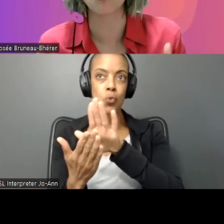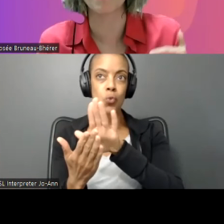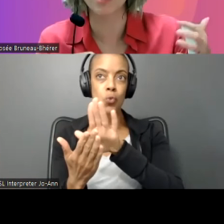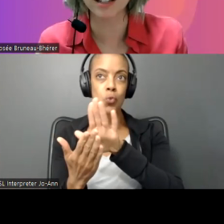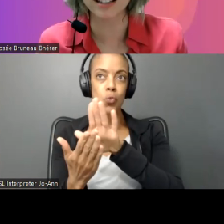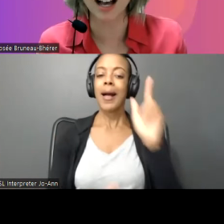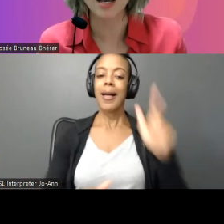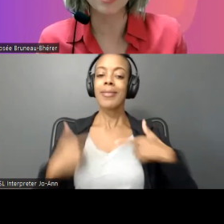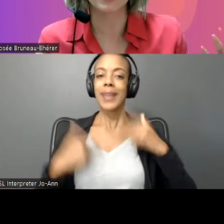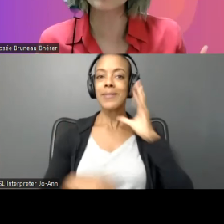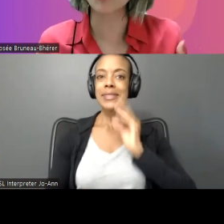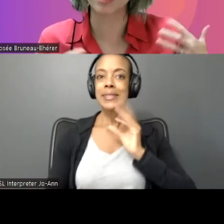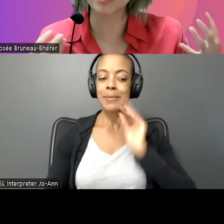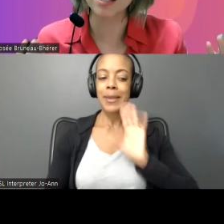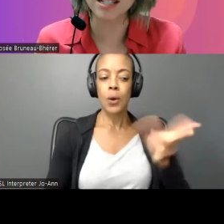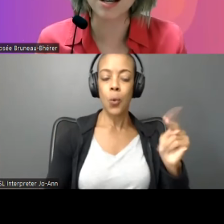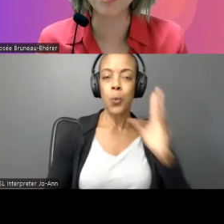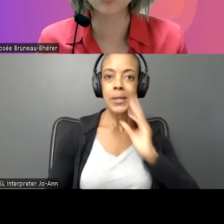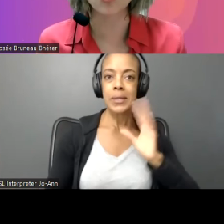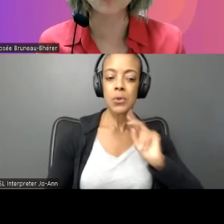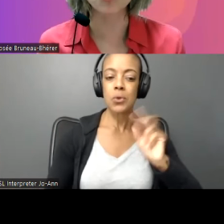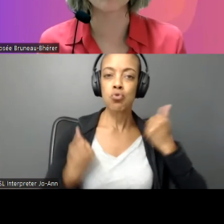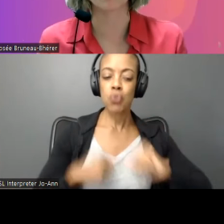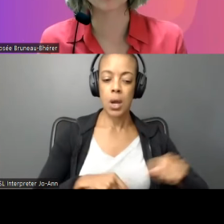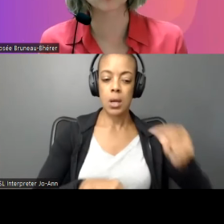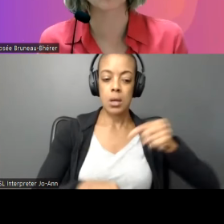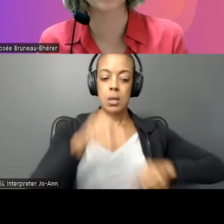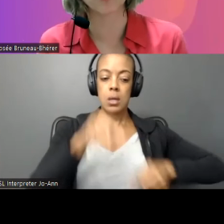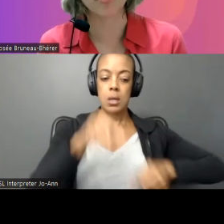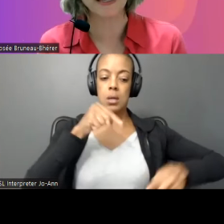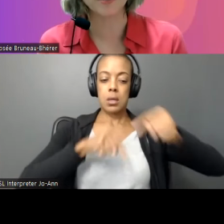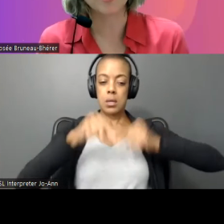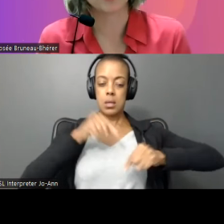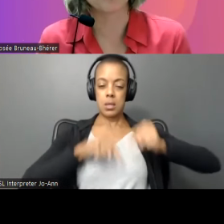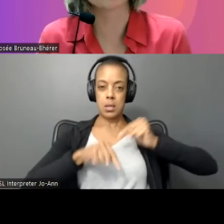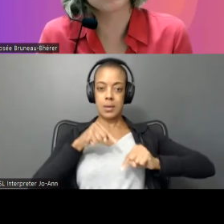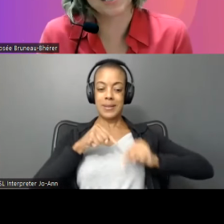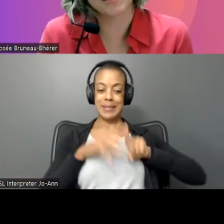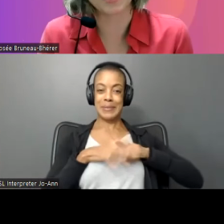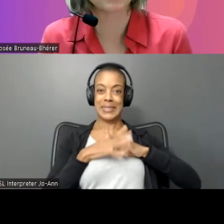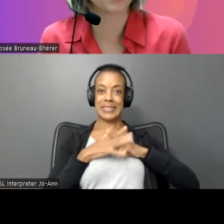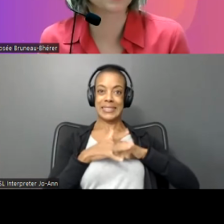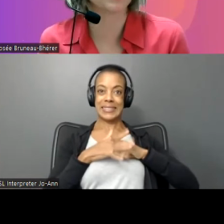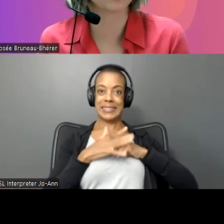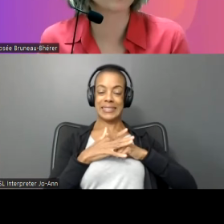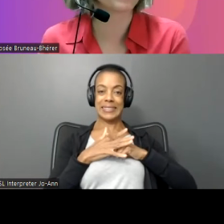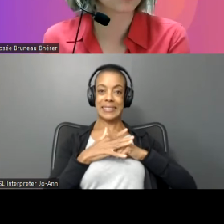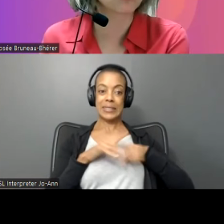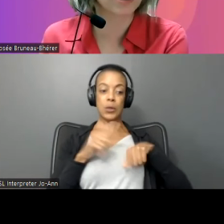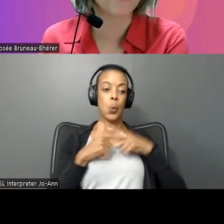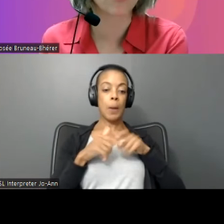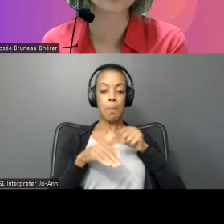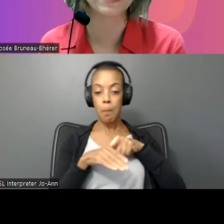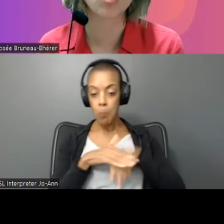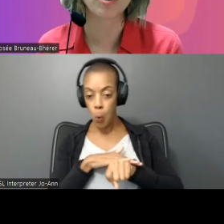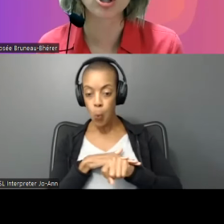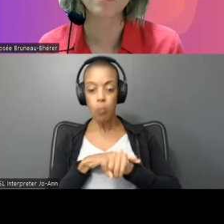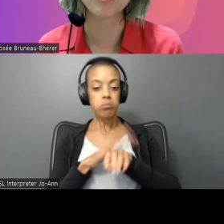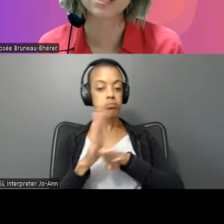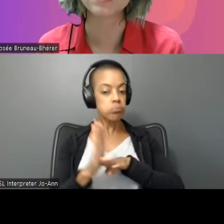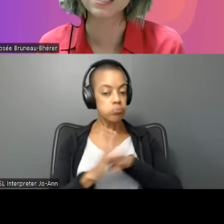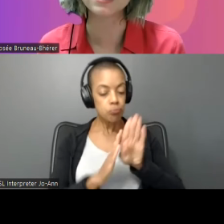these children, and to rewind, to look at when these children were born, how they developed,